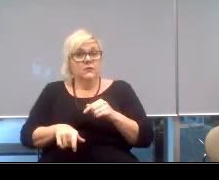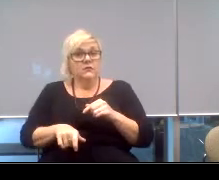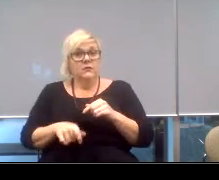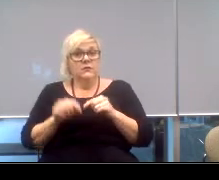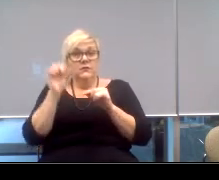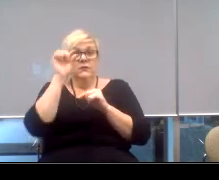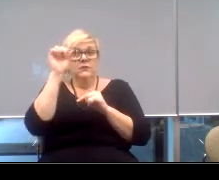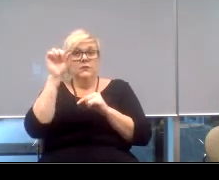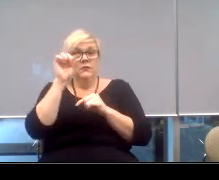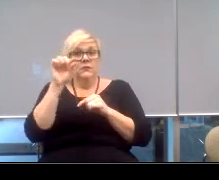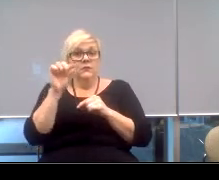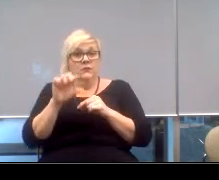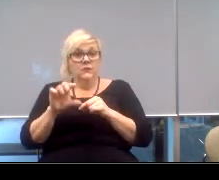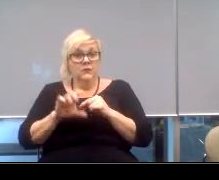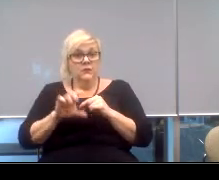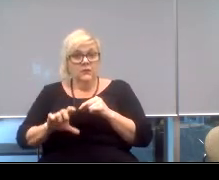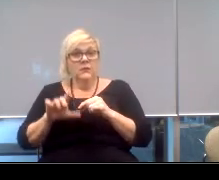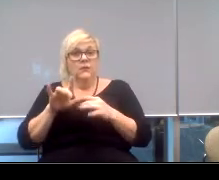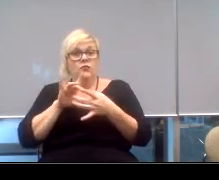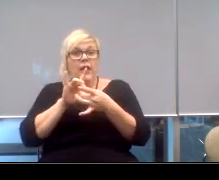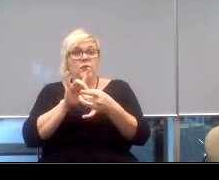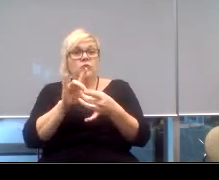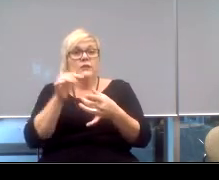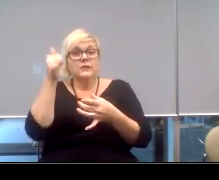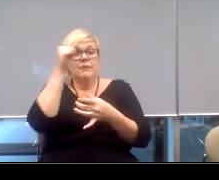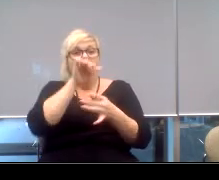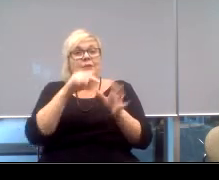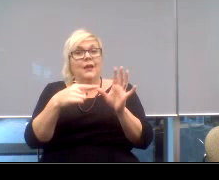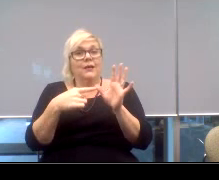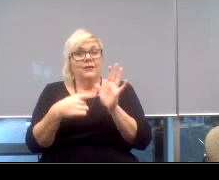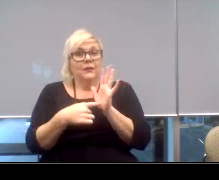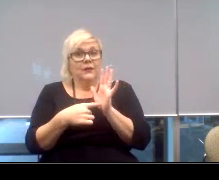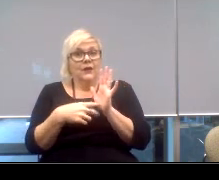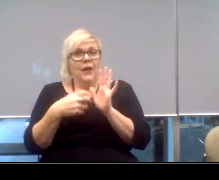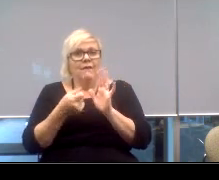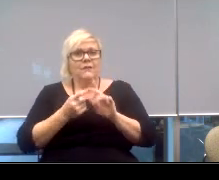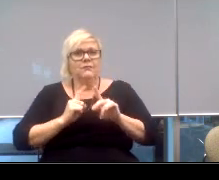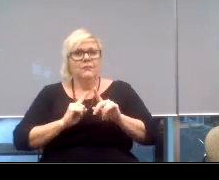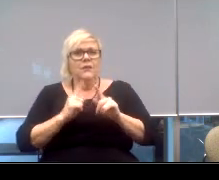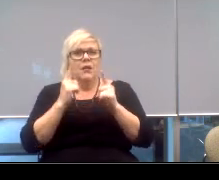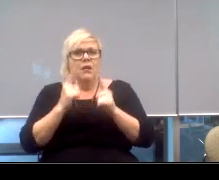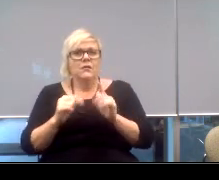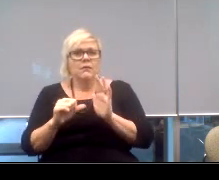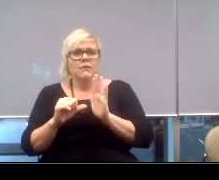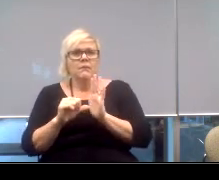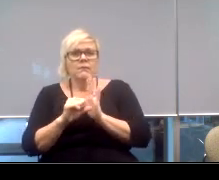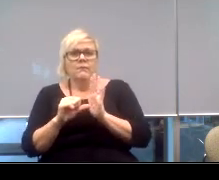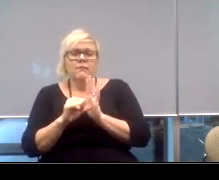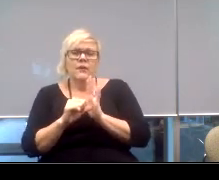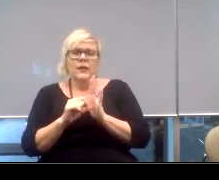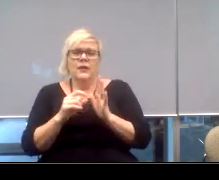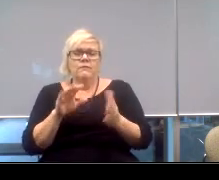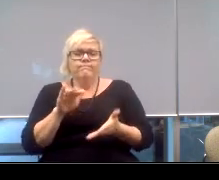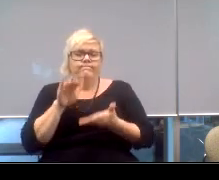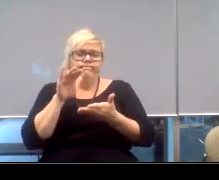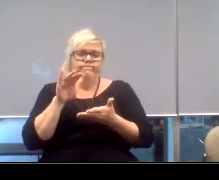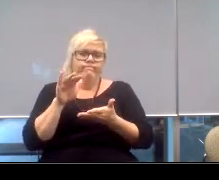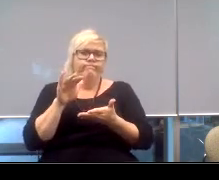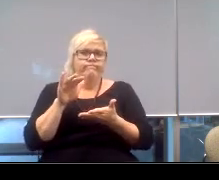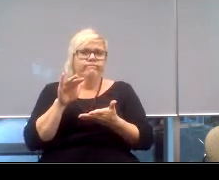directly relevant to the Smart AT area. There is substantial amounts of money at stake for good value products that can